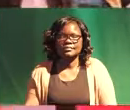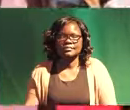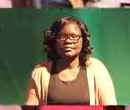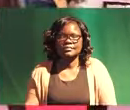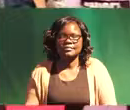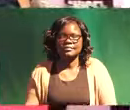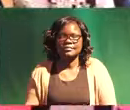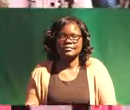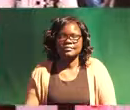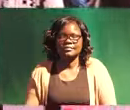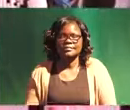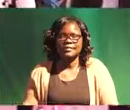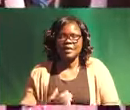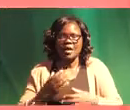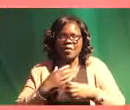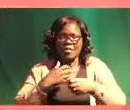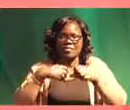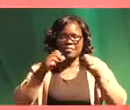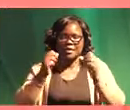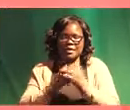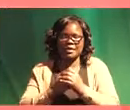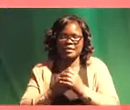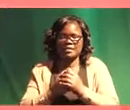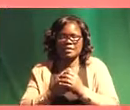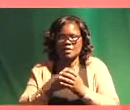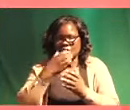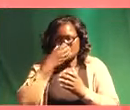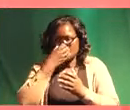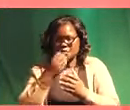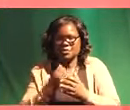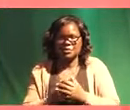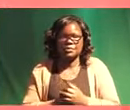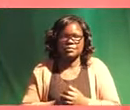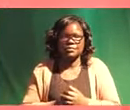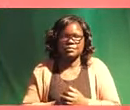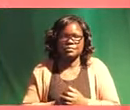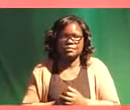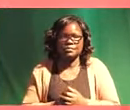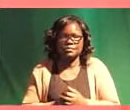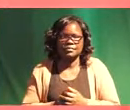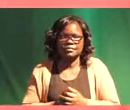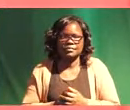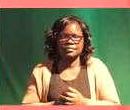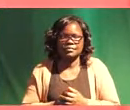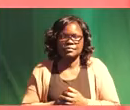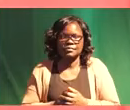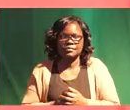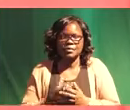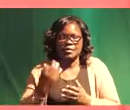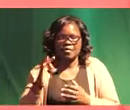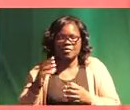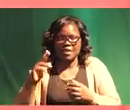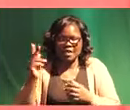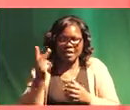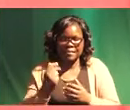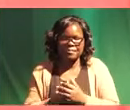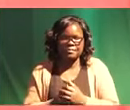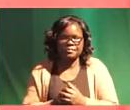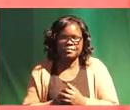Our beloved President William Samoei Ruto of the Republic of